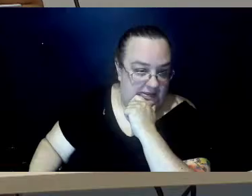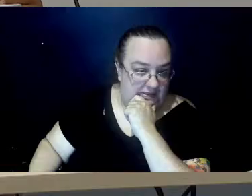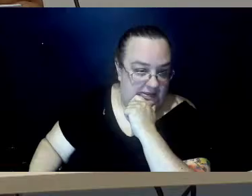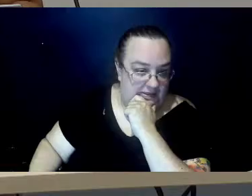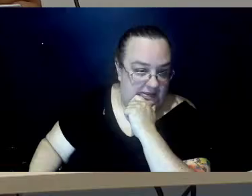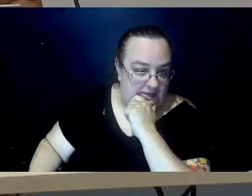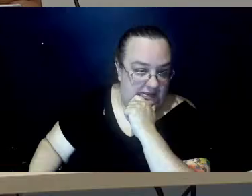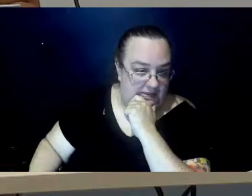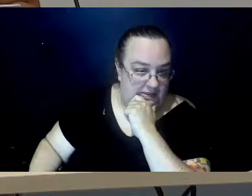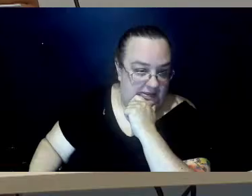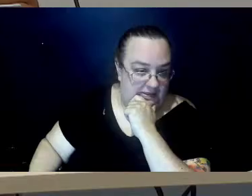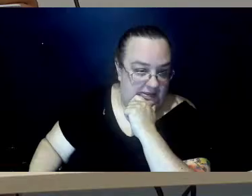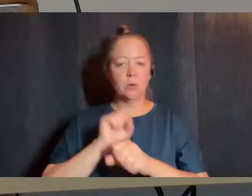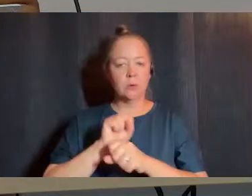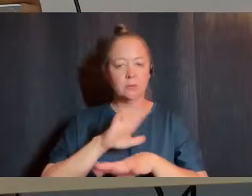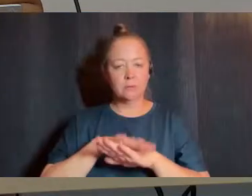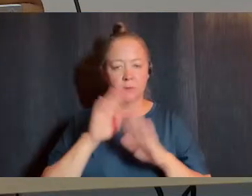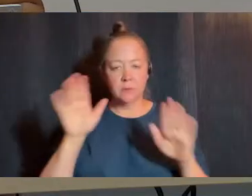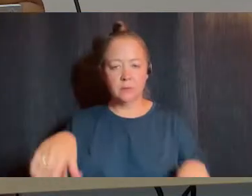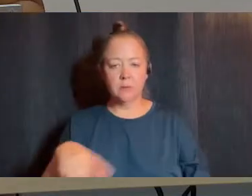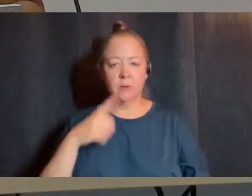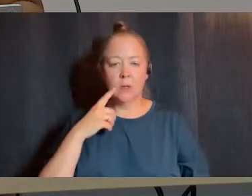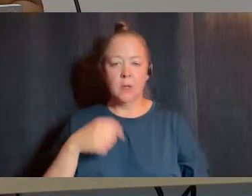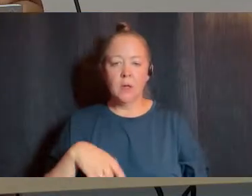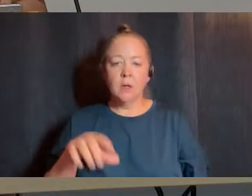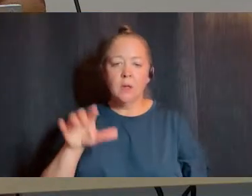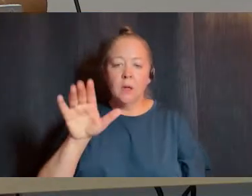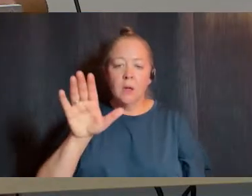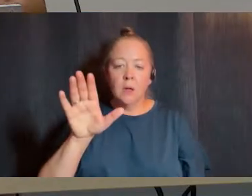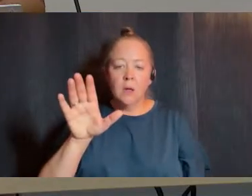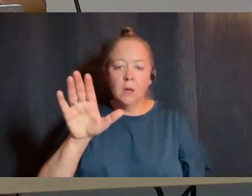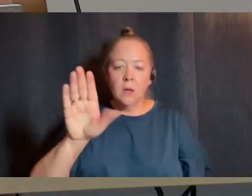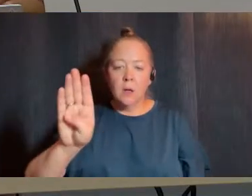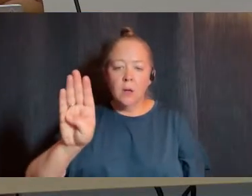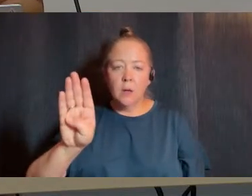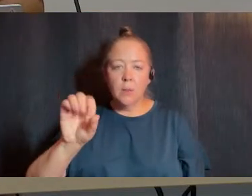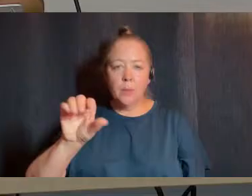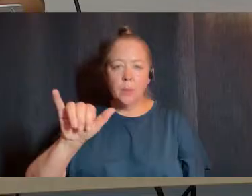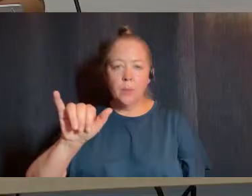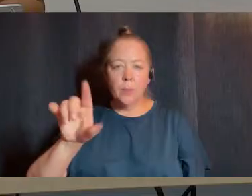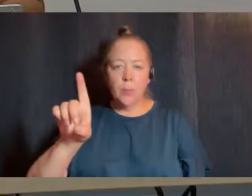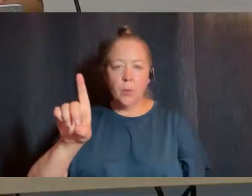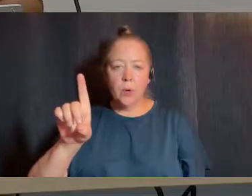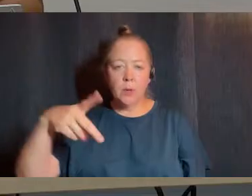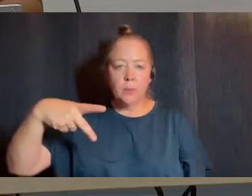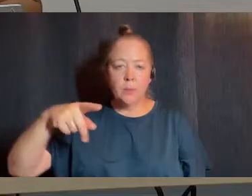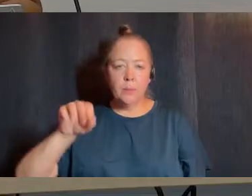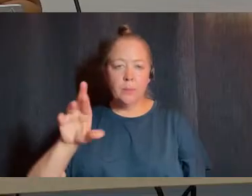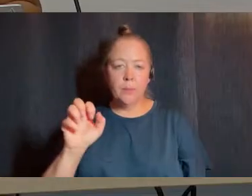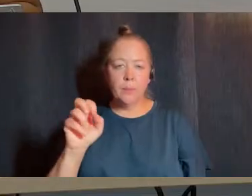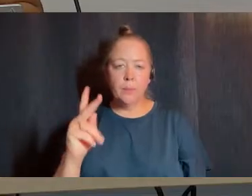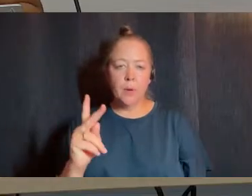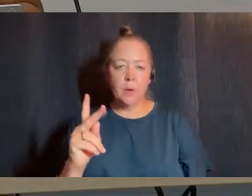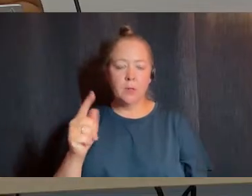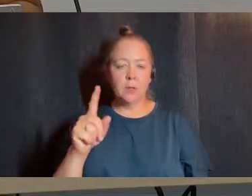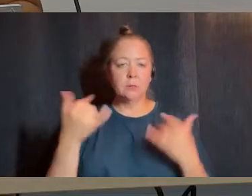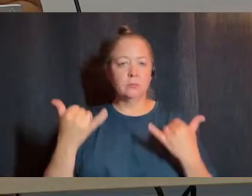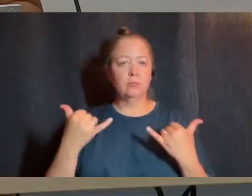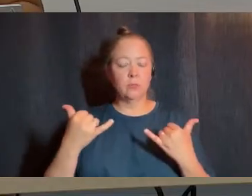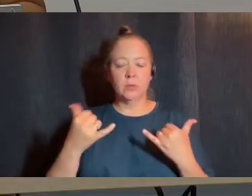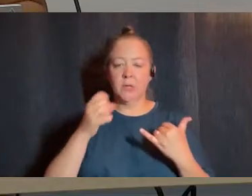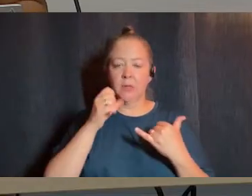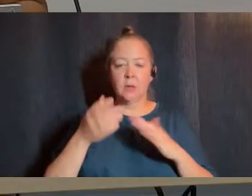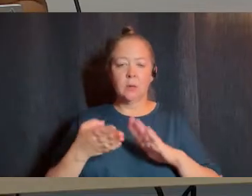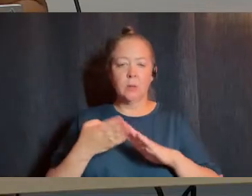is temporarily not working due to what we believe may have been a vehicular